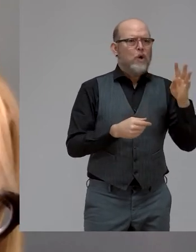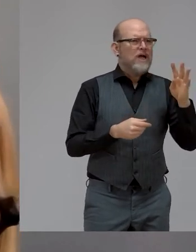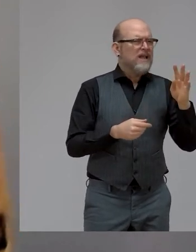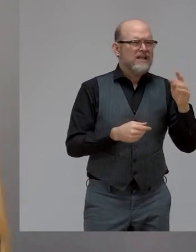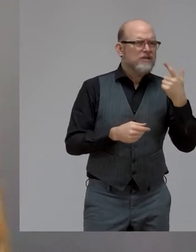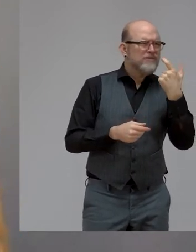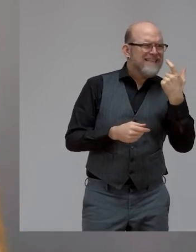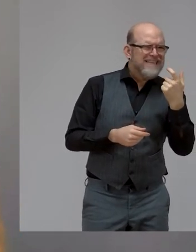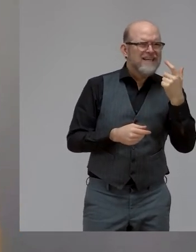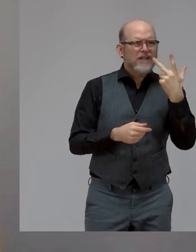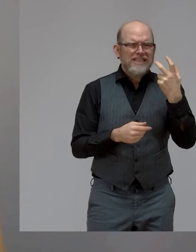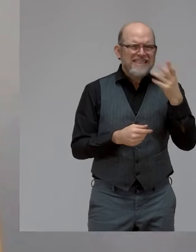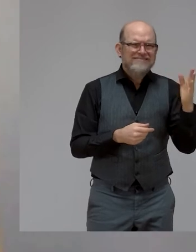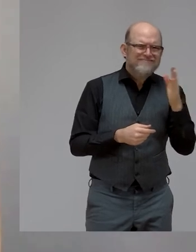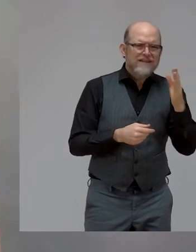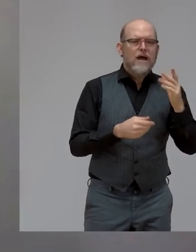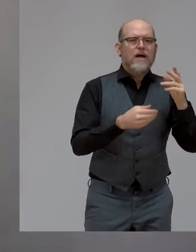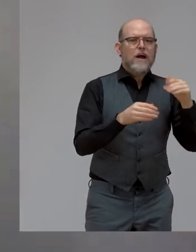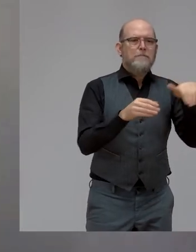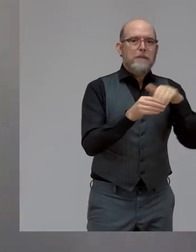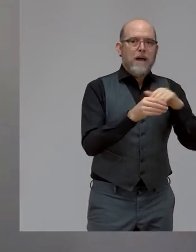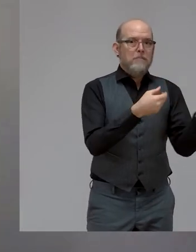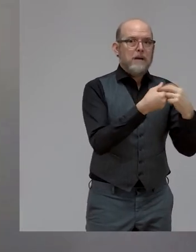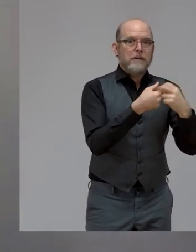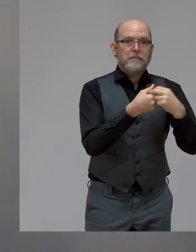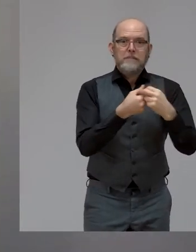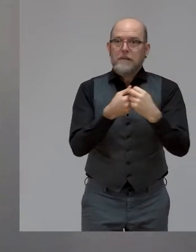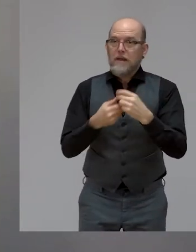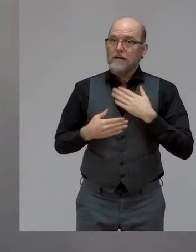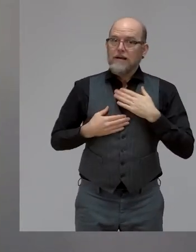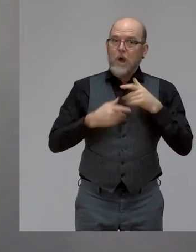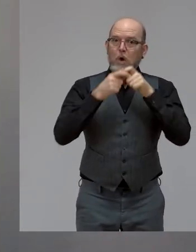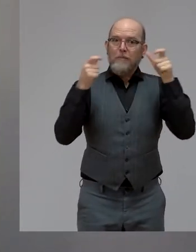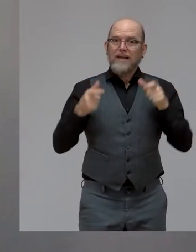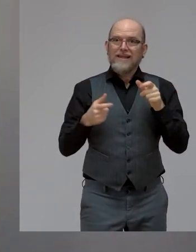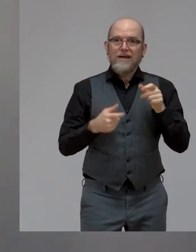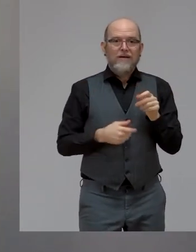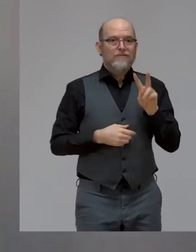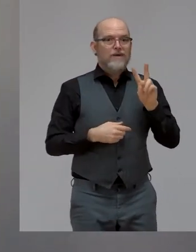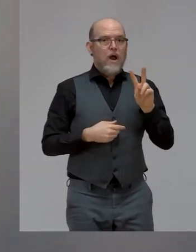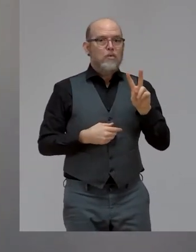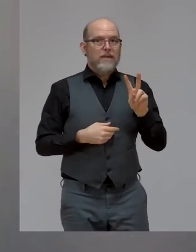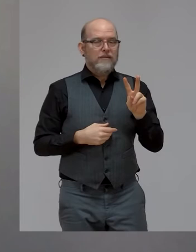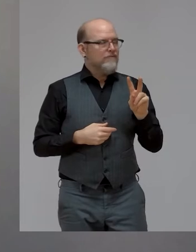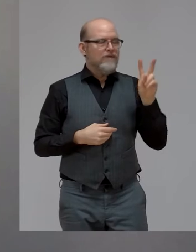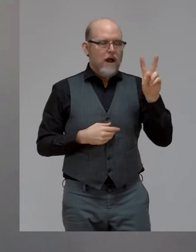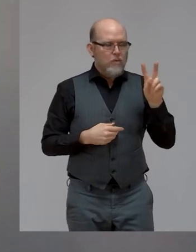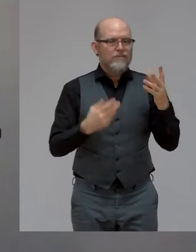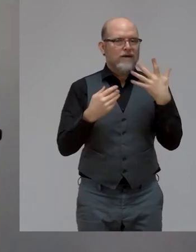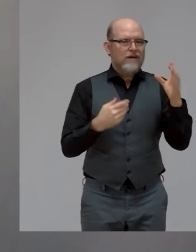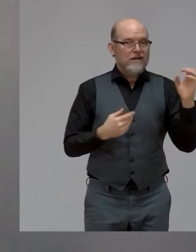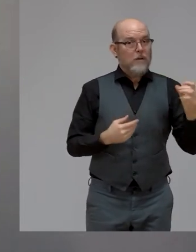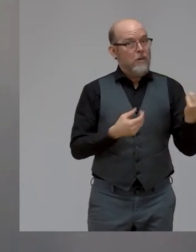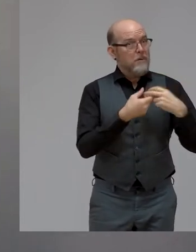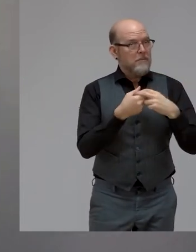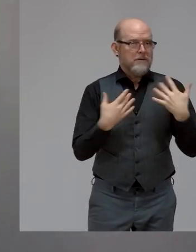Austria. However, we must get on with the day, and I will not be shouting, I will not be dancing with Wilfred to La